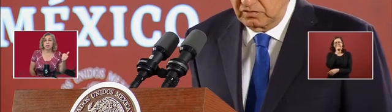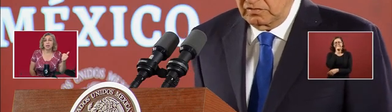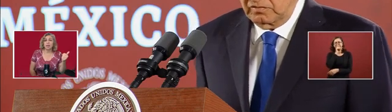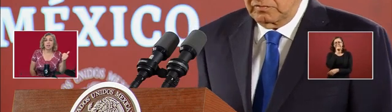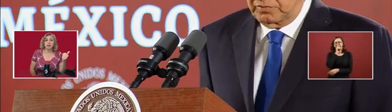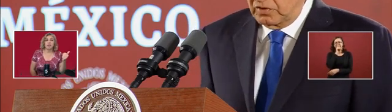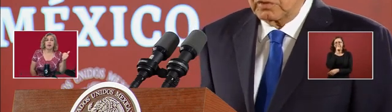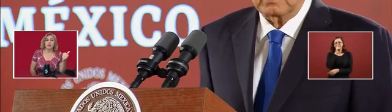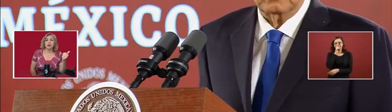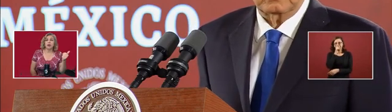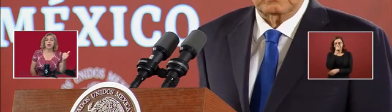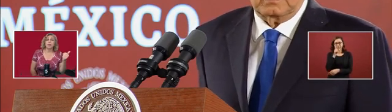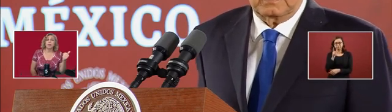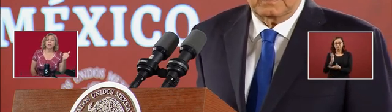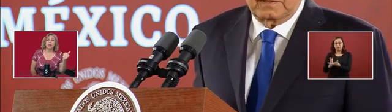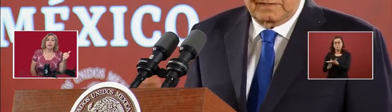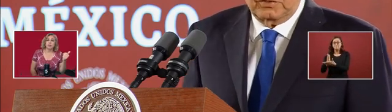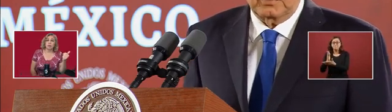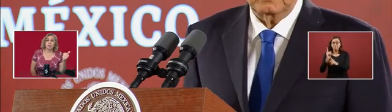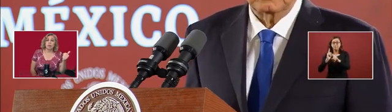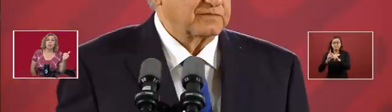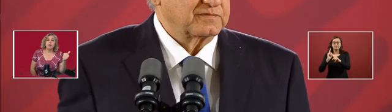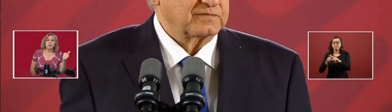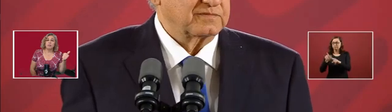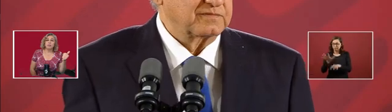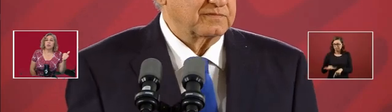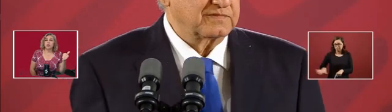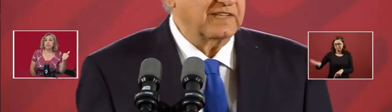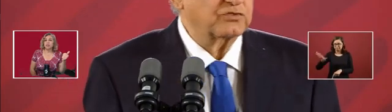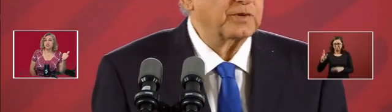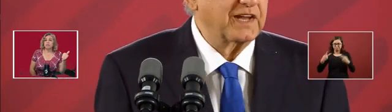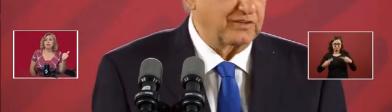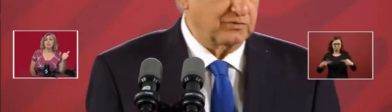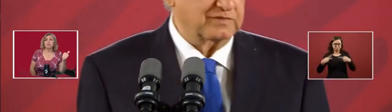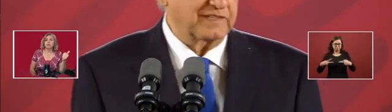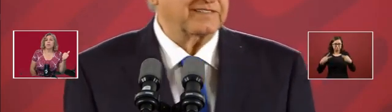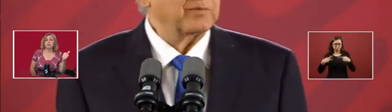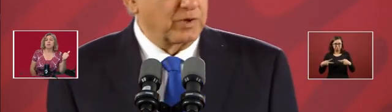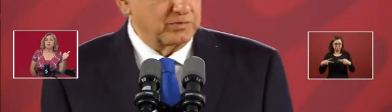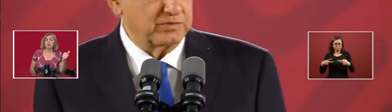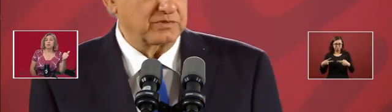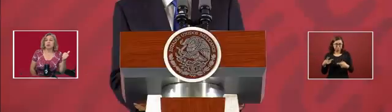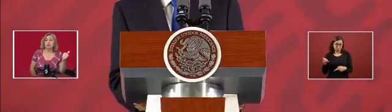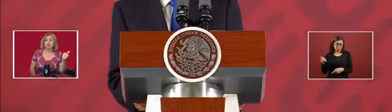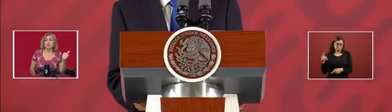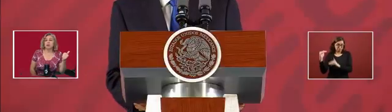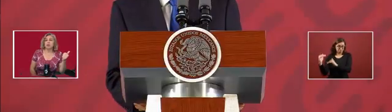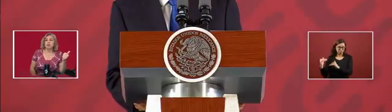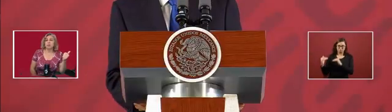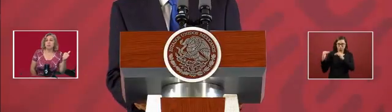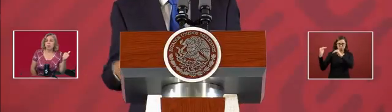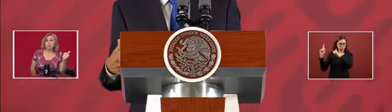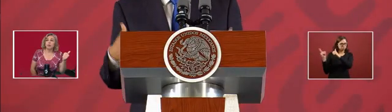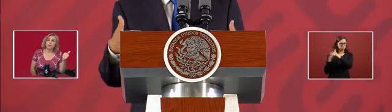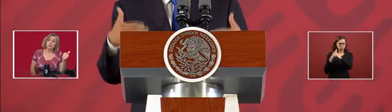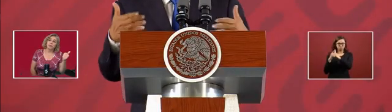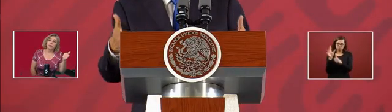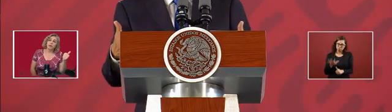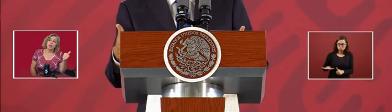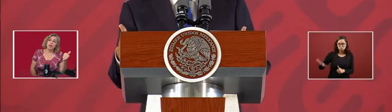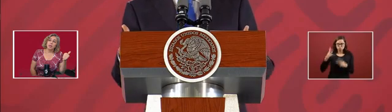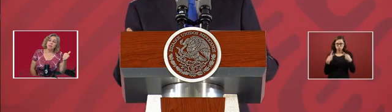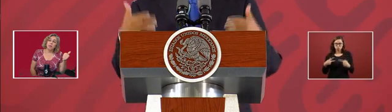matters so that everything not be political or politics, but it